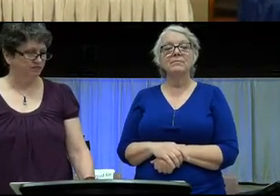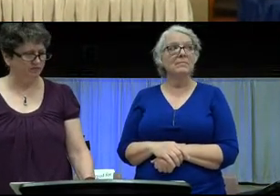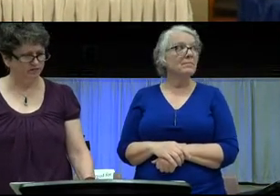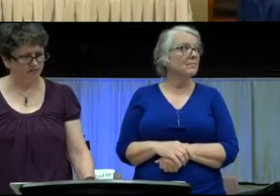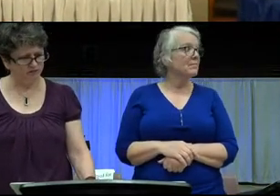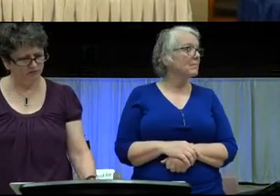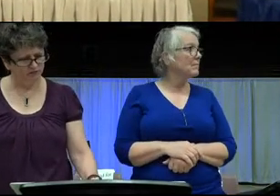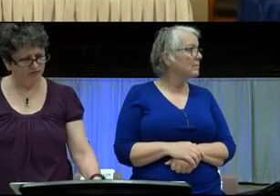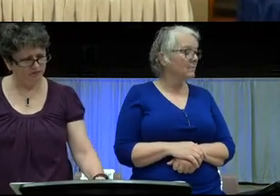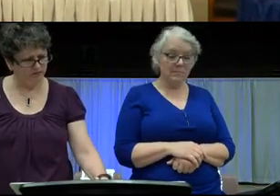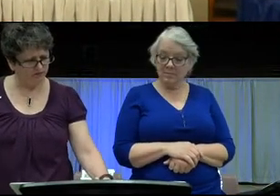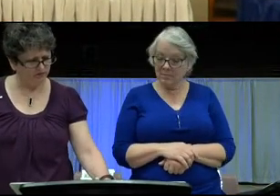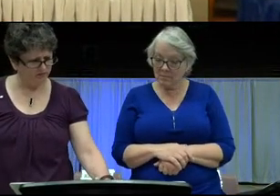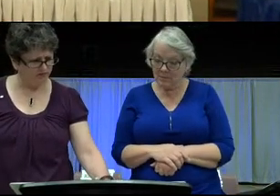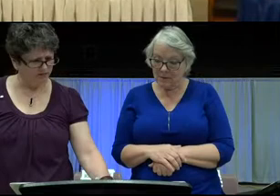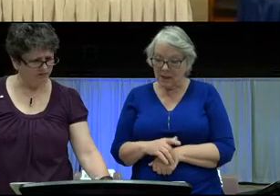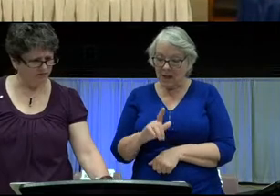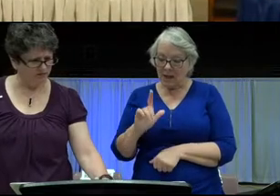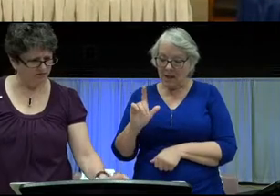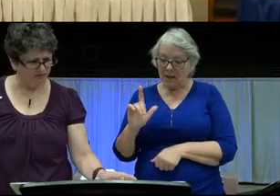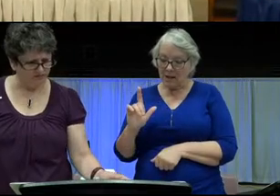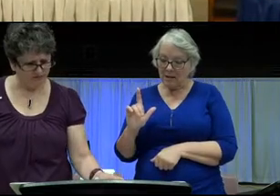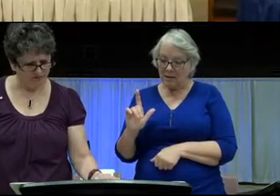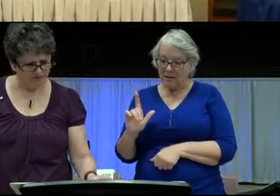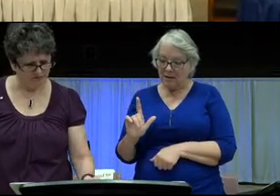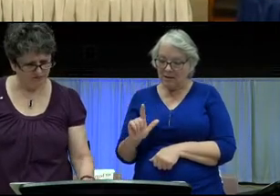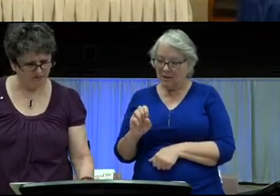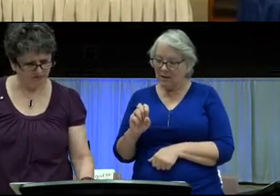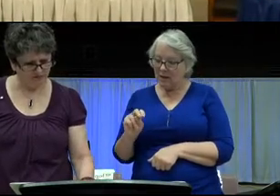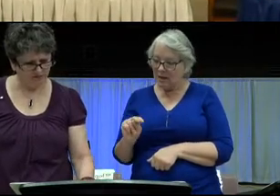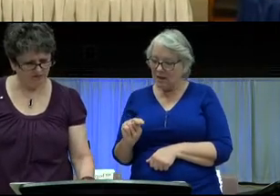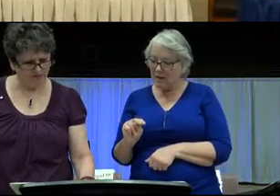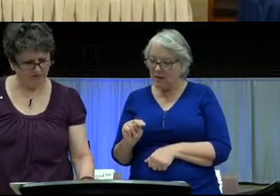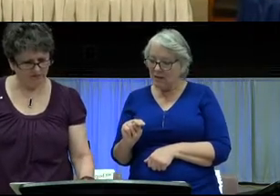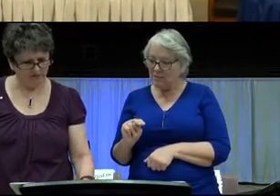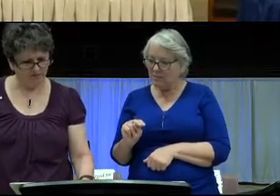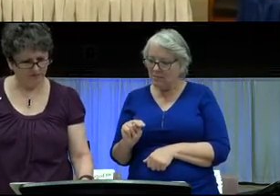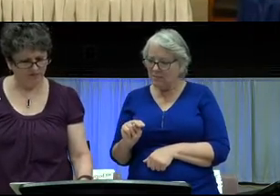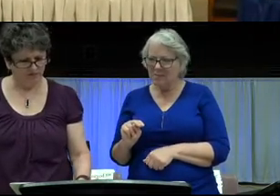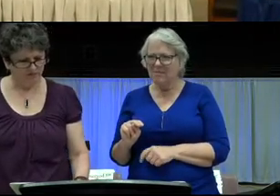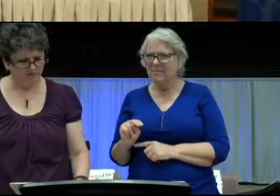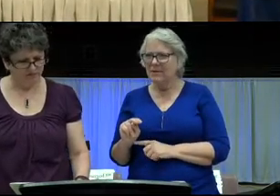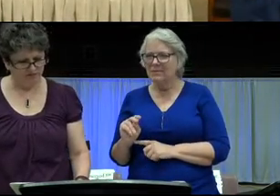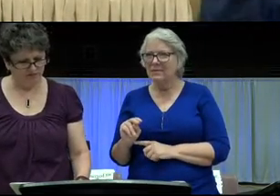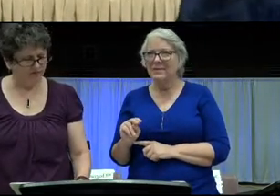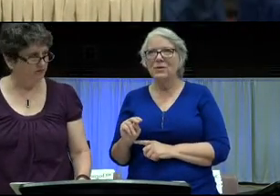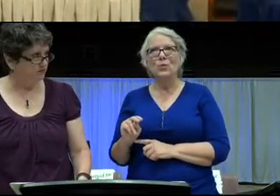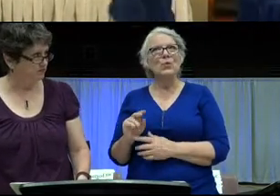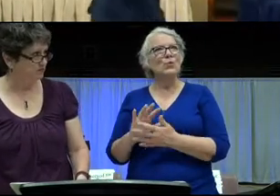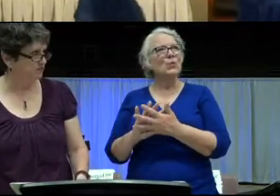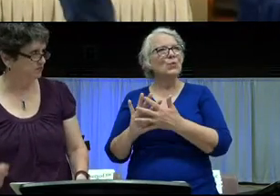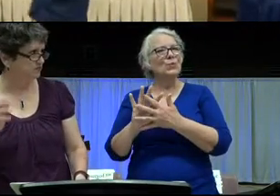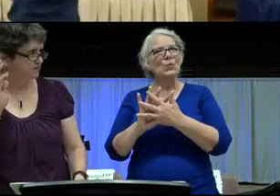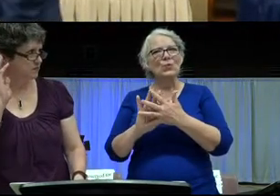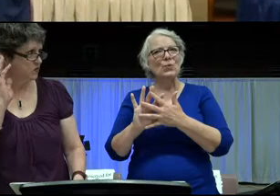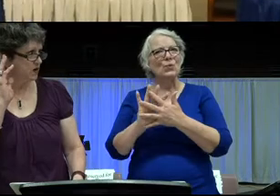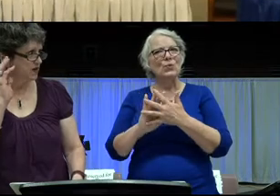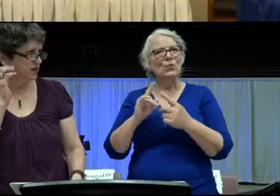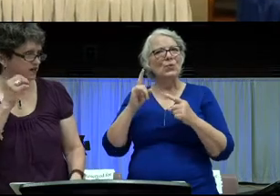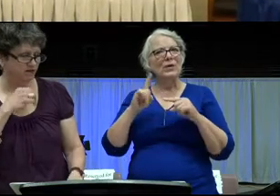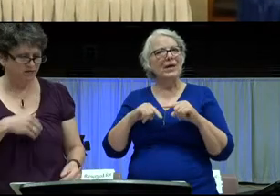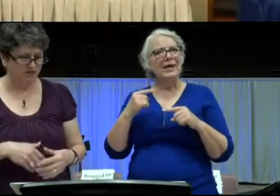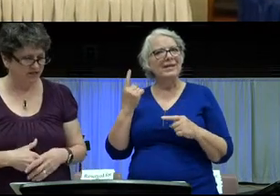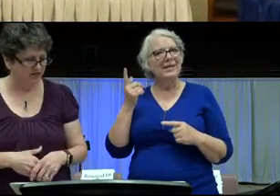Tasha Brianne Bjarko, Associate of Arts, General Education, High Honors, Phi Theta Kappa.